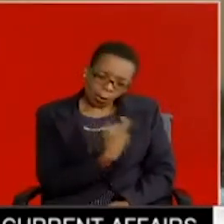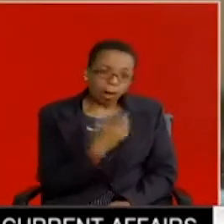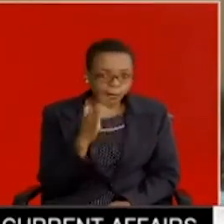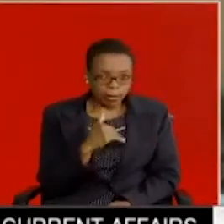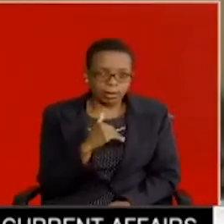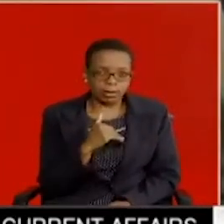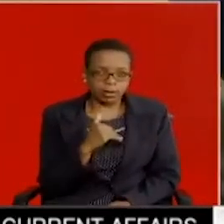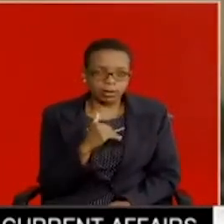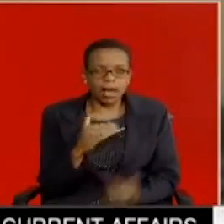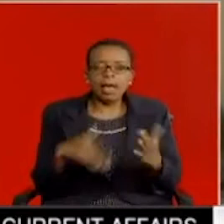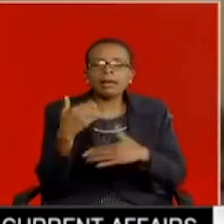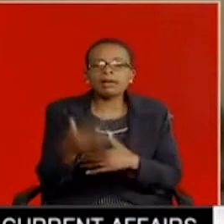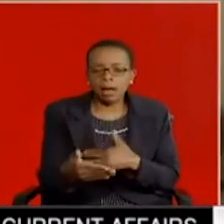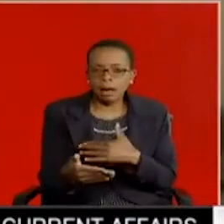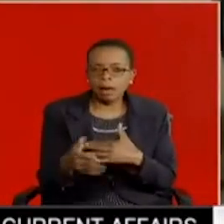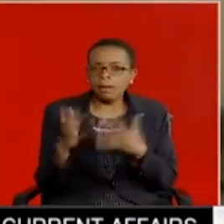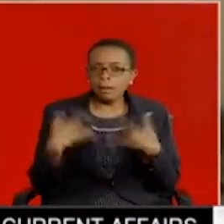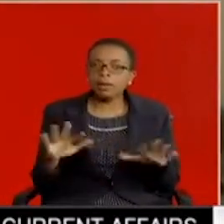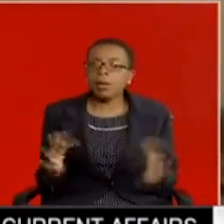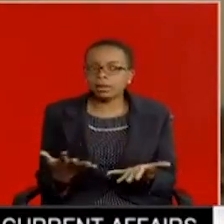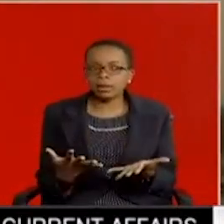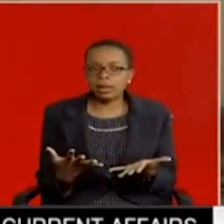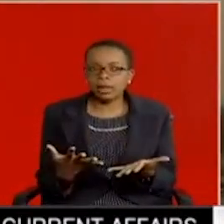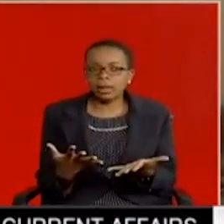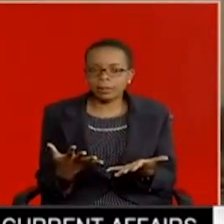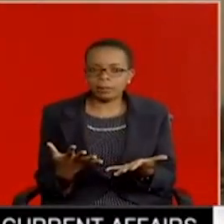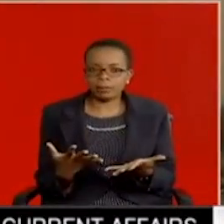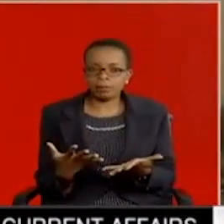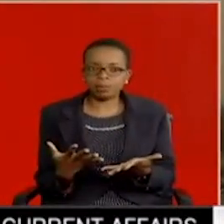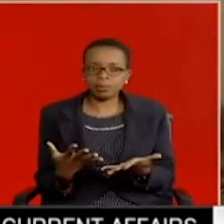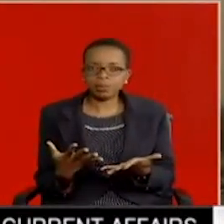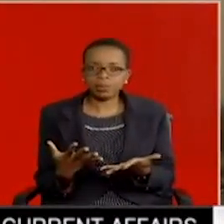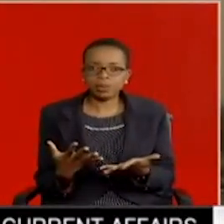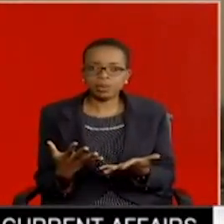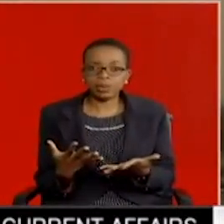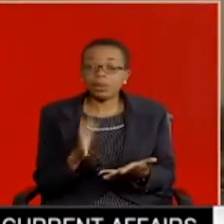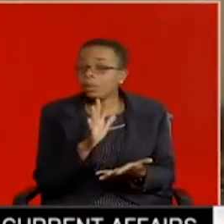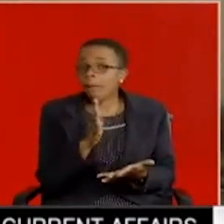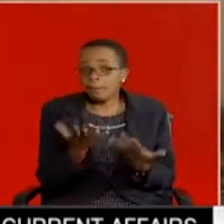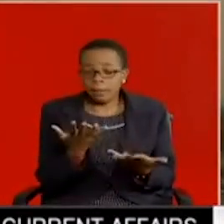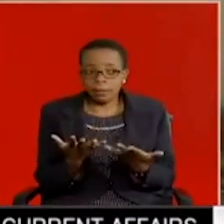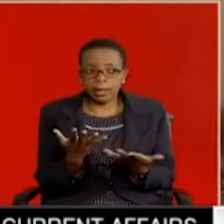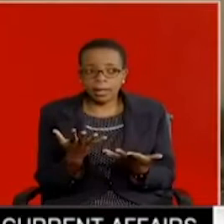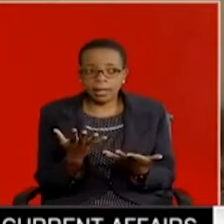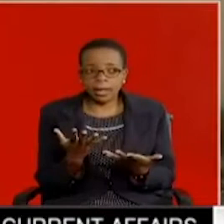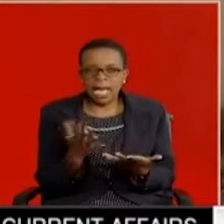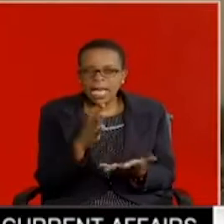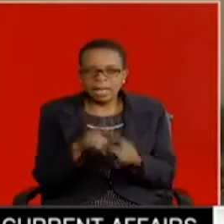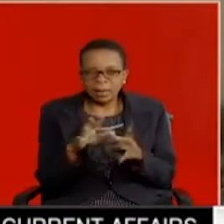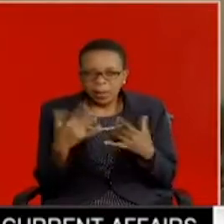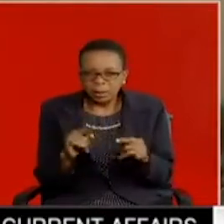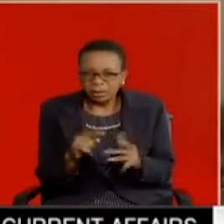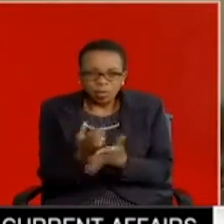immunization, what reaction? Are they any adverse? In other words, are there any